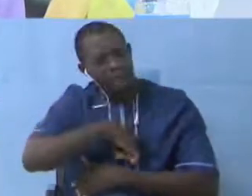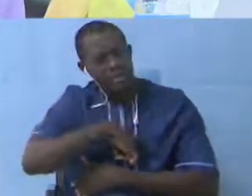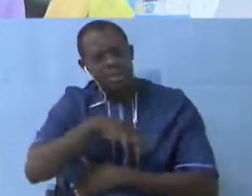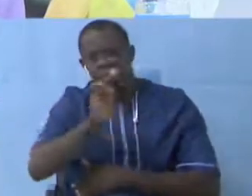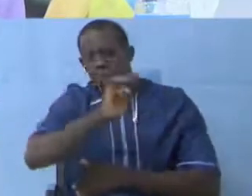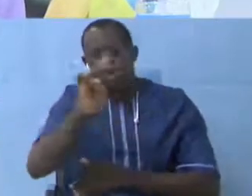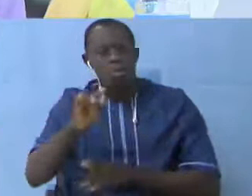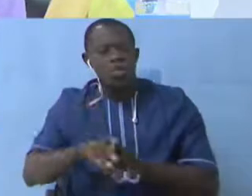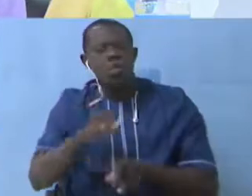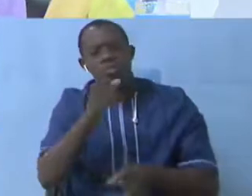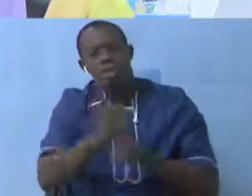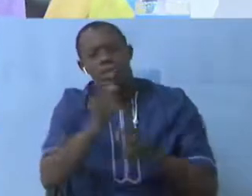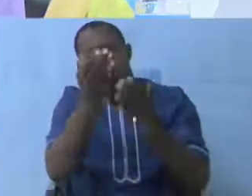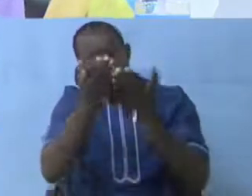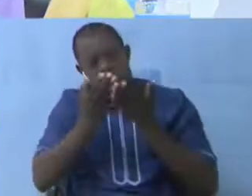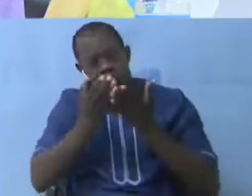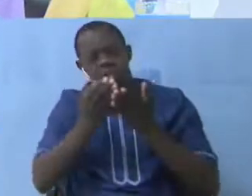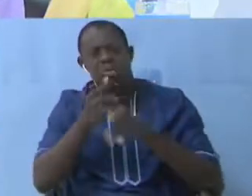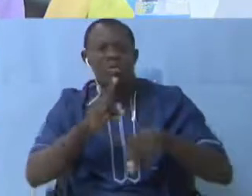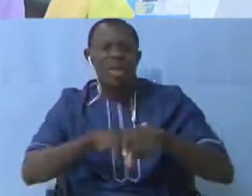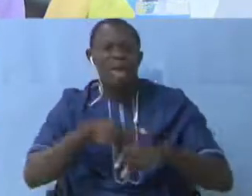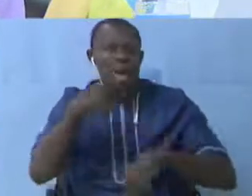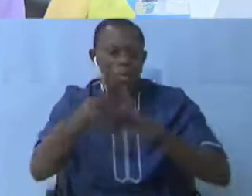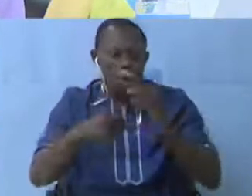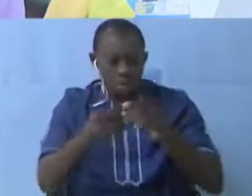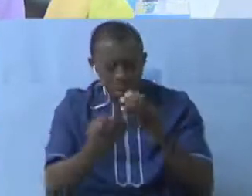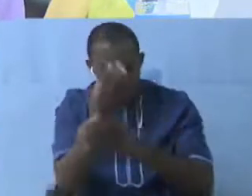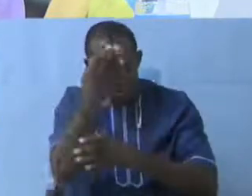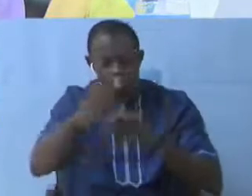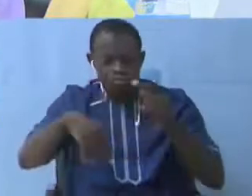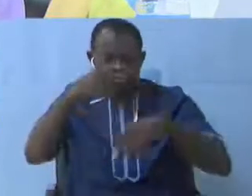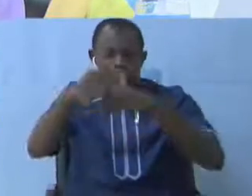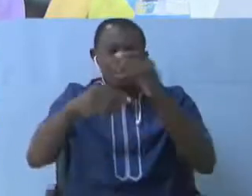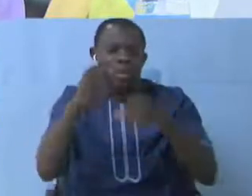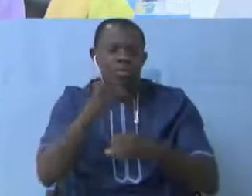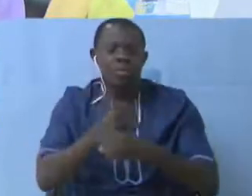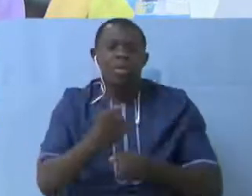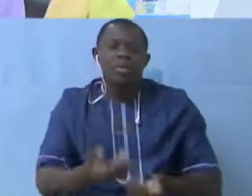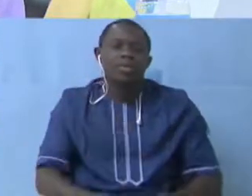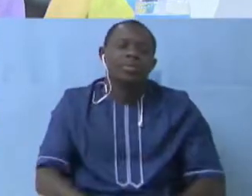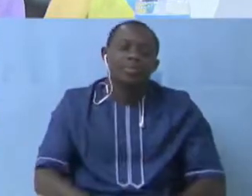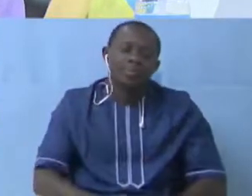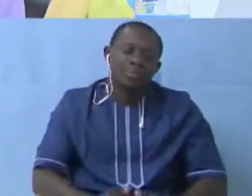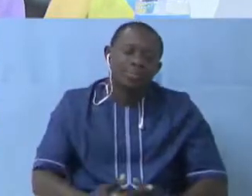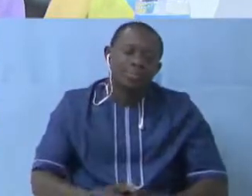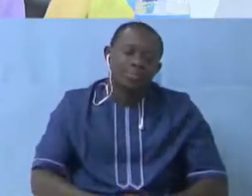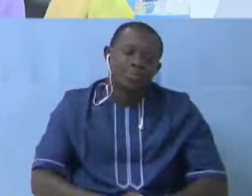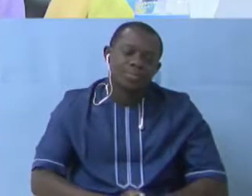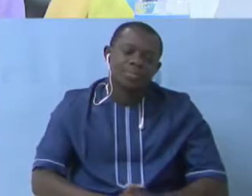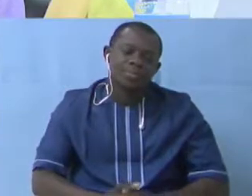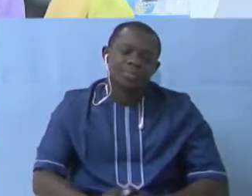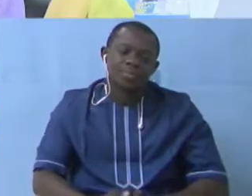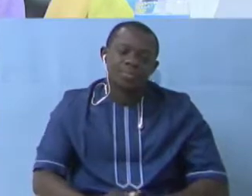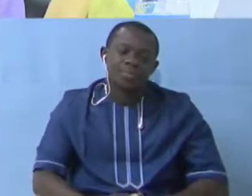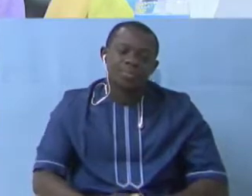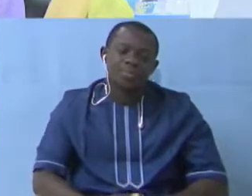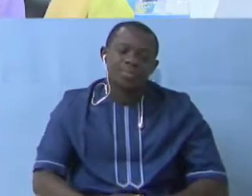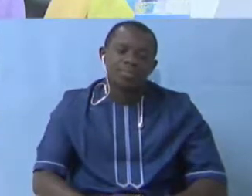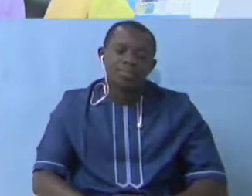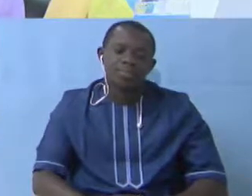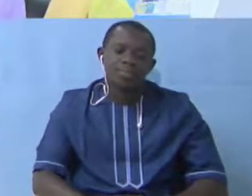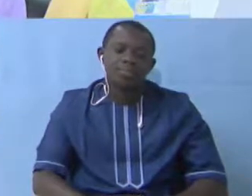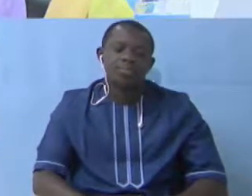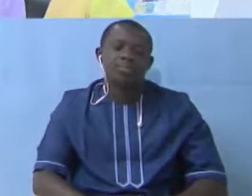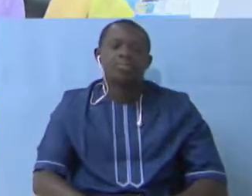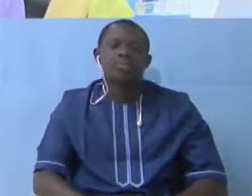forward. waaw ne tamit buñ indi nag buñ di fàttaliku yu métti yooyu ndax daf ñooy gën a tardé rek ci li yëngatu ci wàllu yokkute.